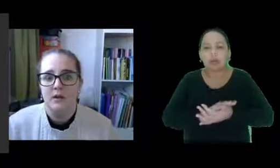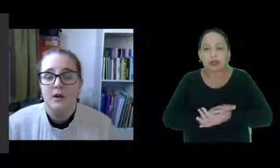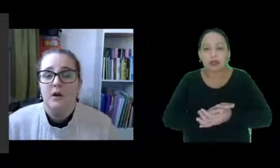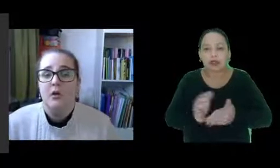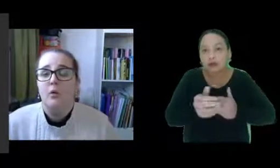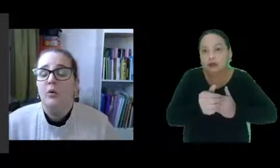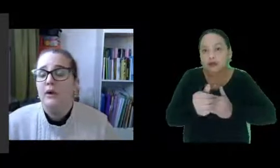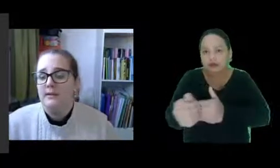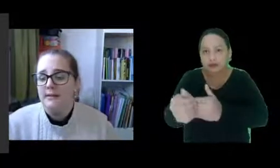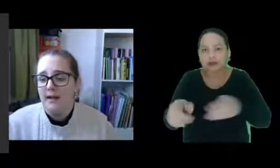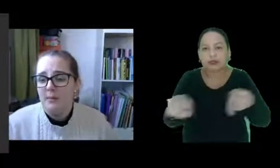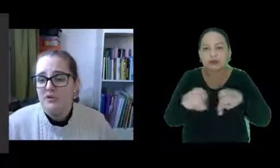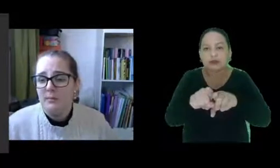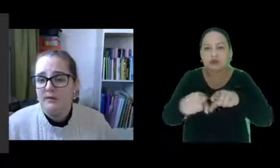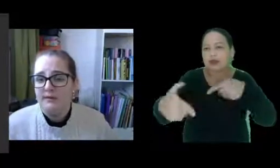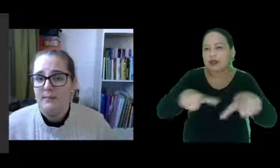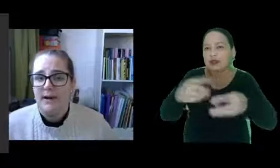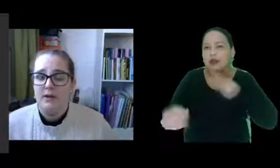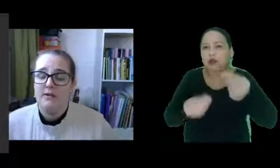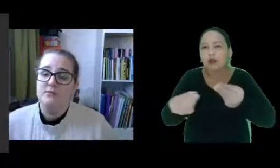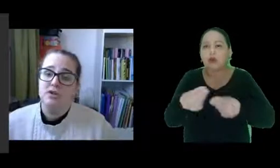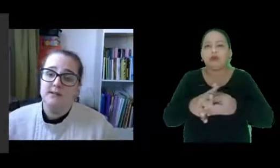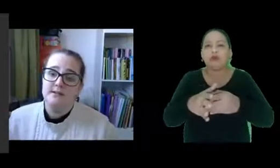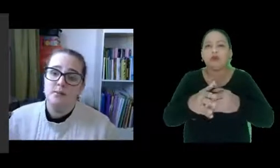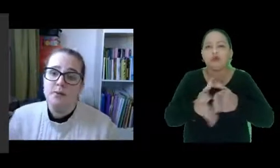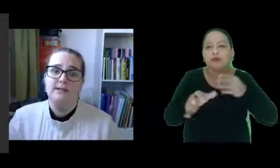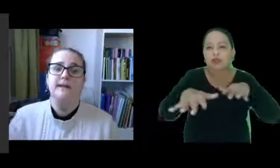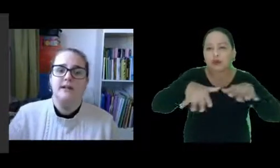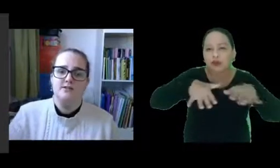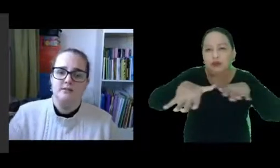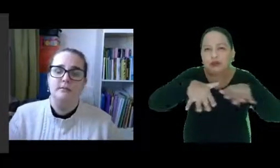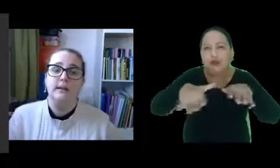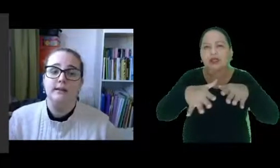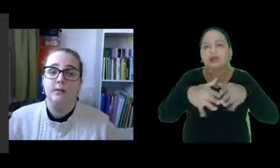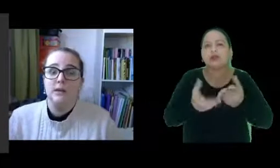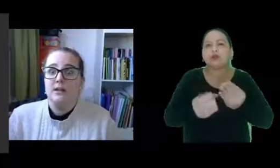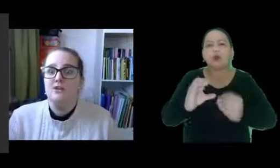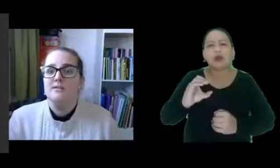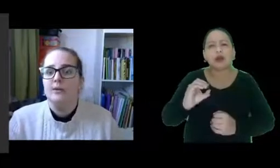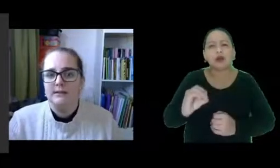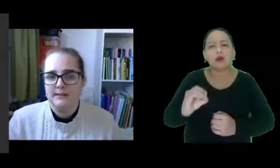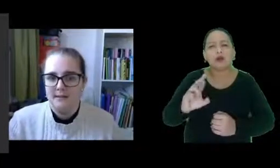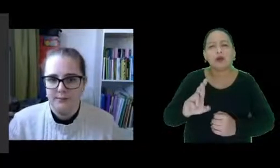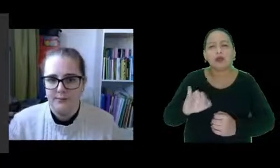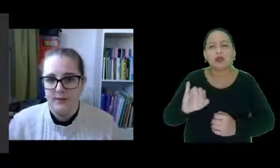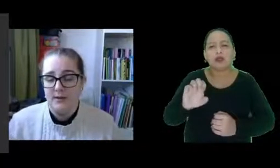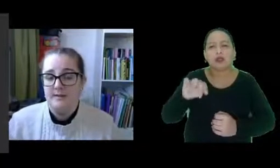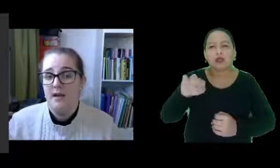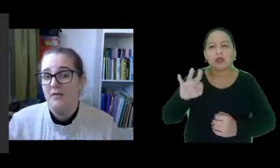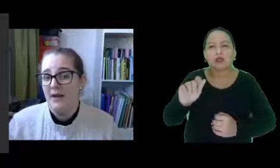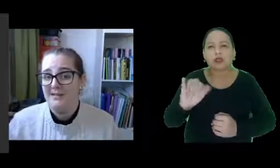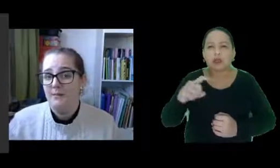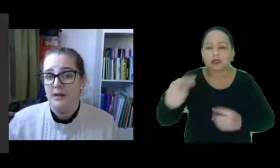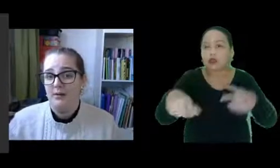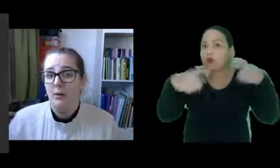The interpreter guide will also work with the issue of guidance and mobility. What does guidance mean?